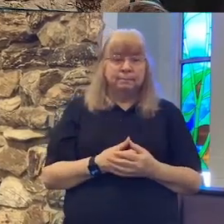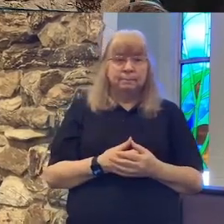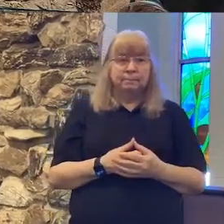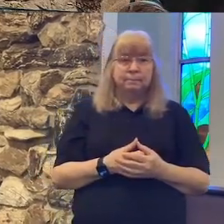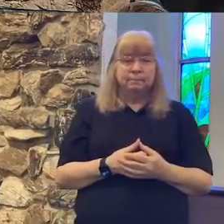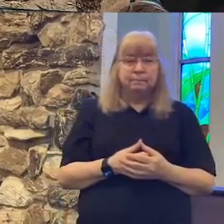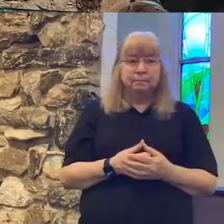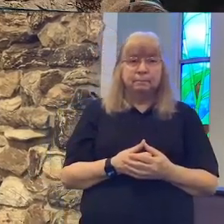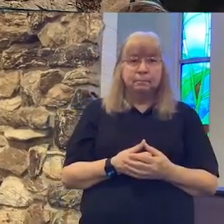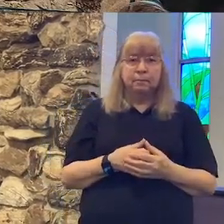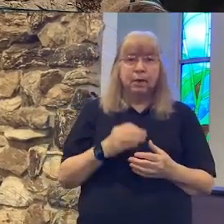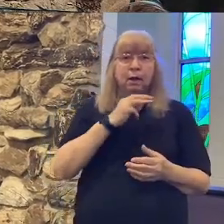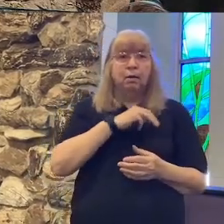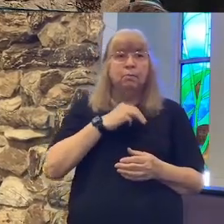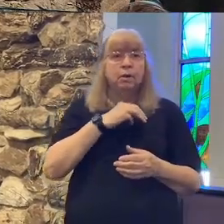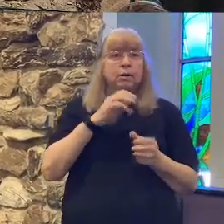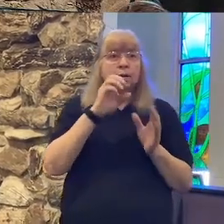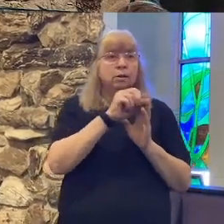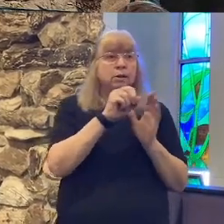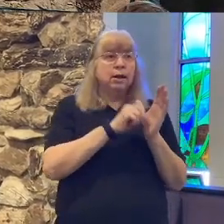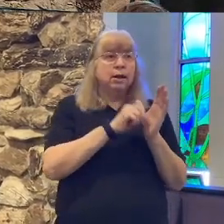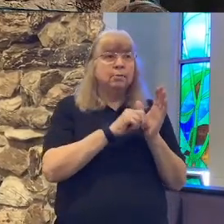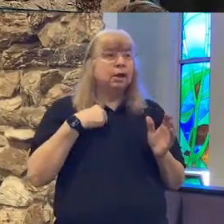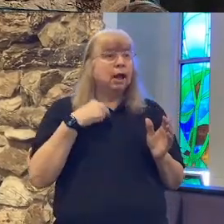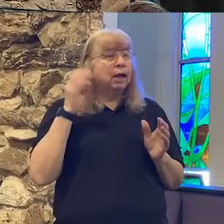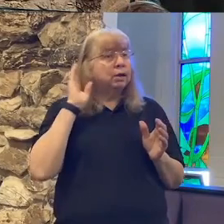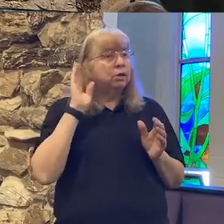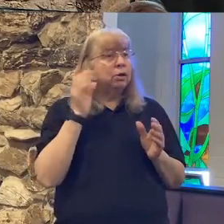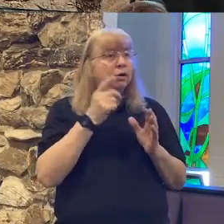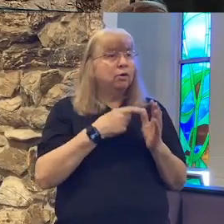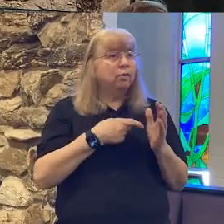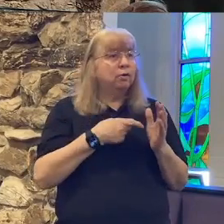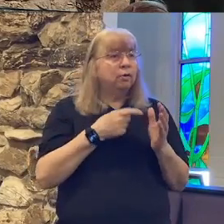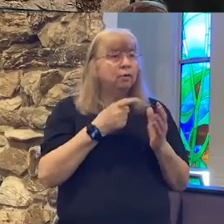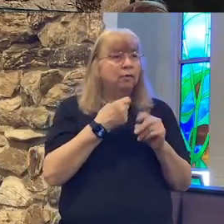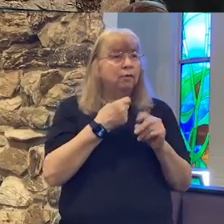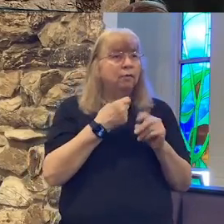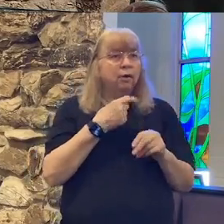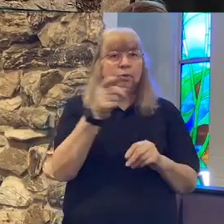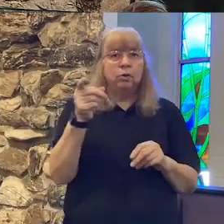The mission statement that I hear from you is we say yes to God.